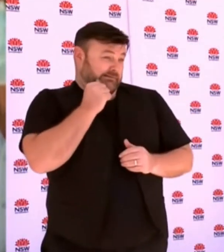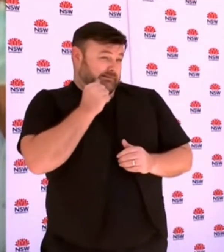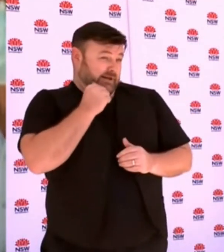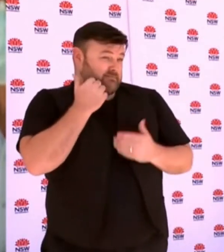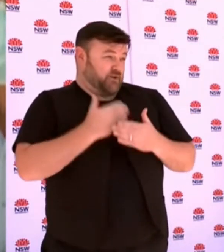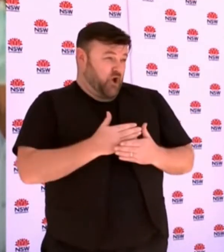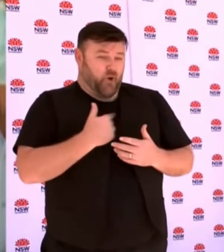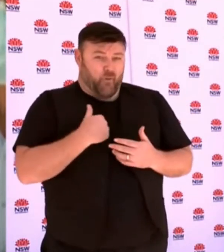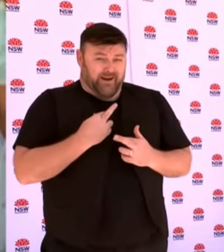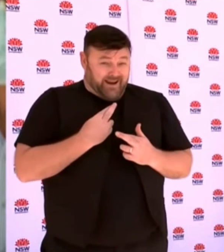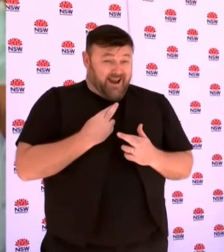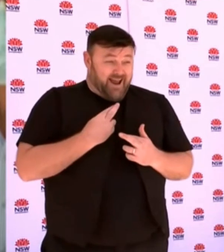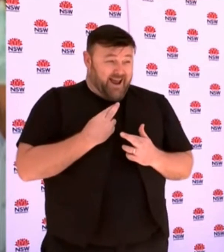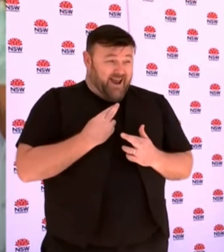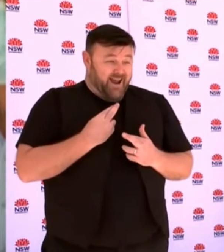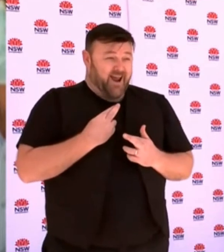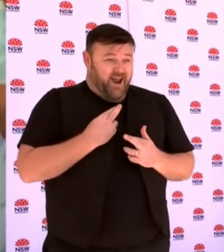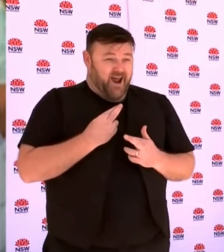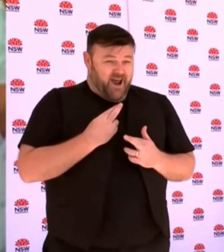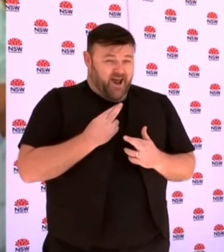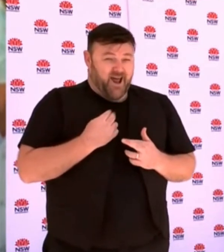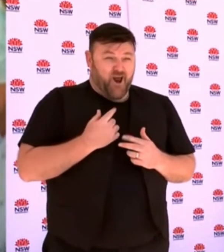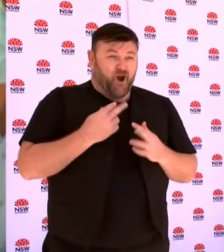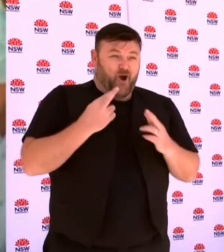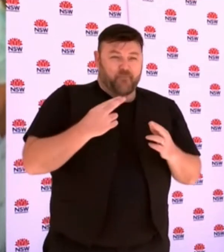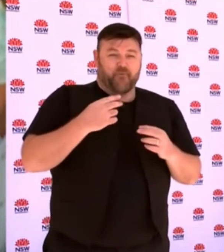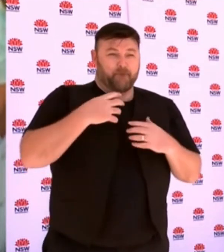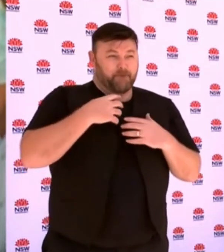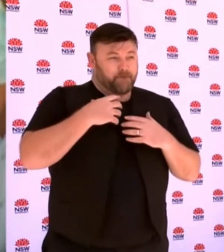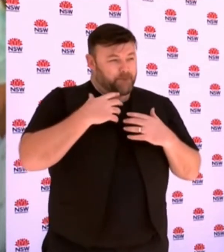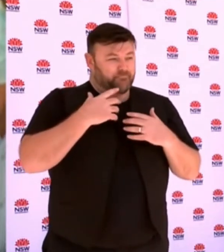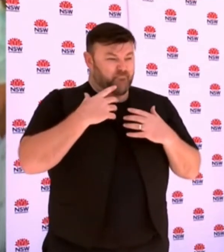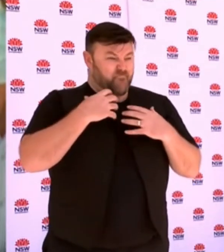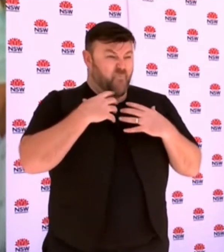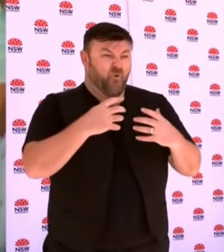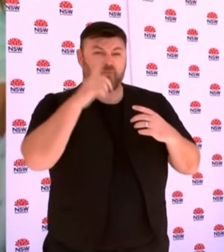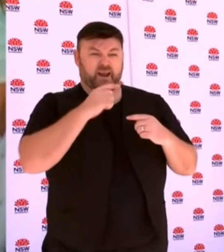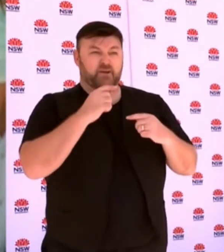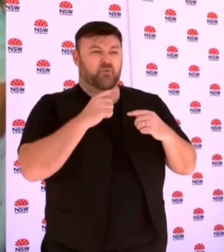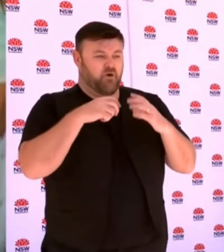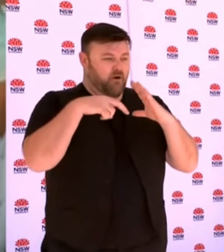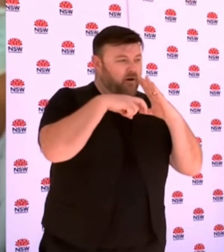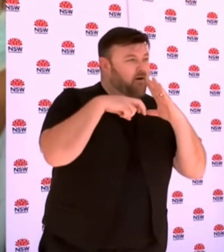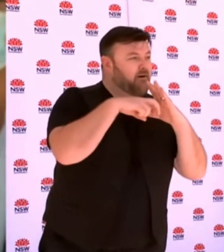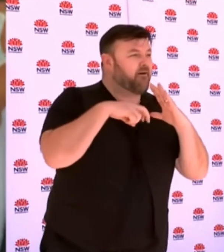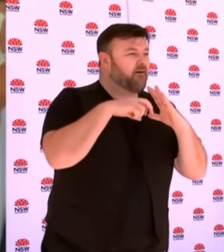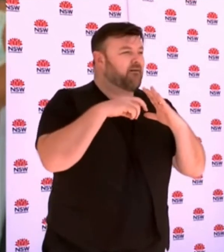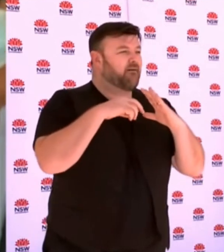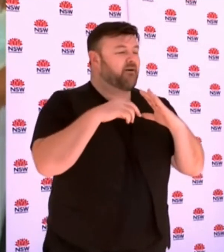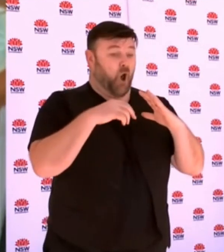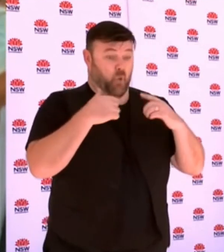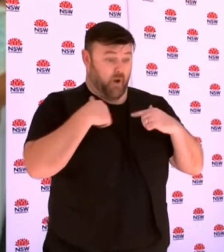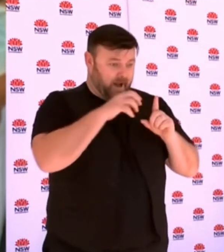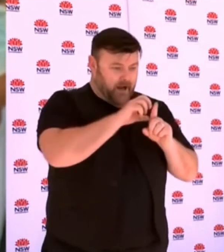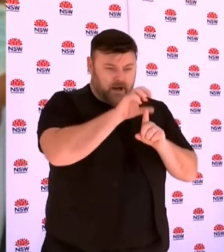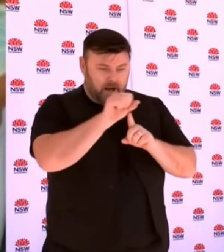last night that we'd actually seen more people in isolation. A number of the links